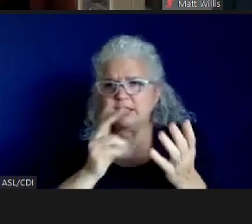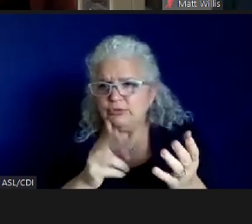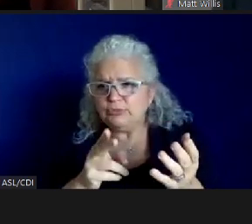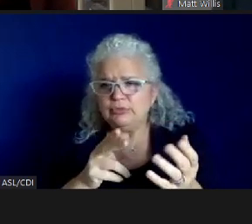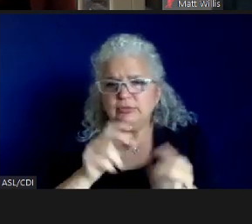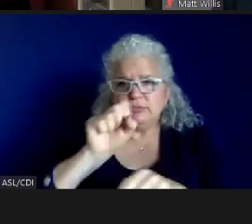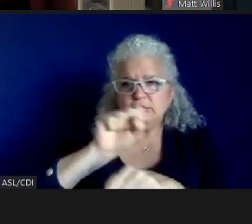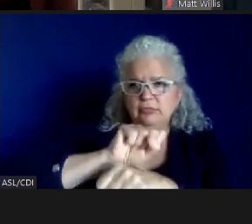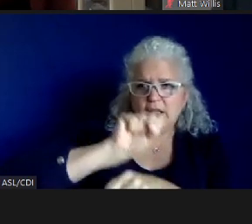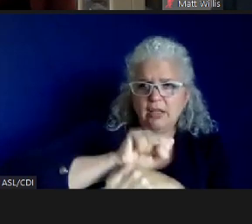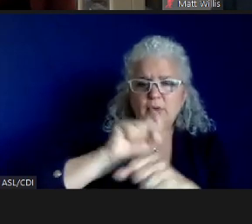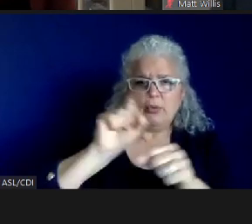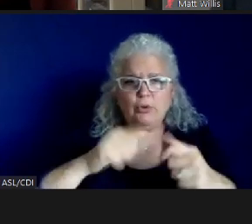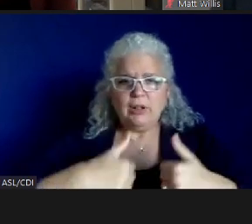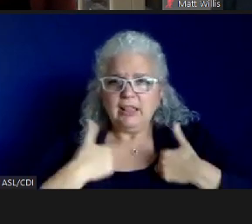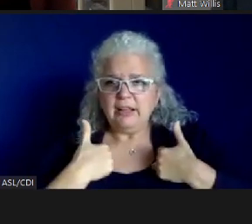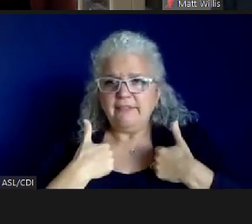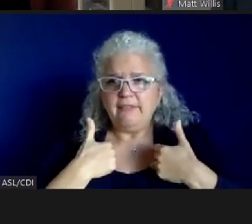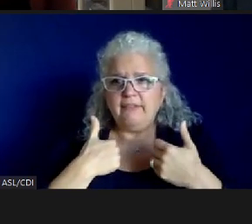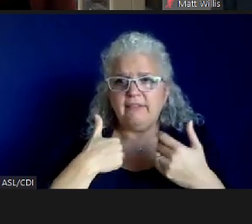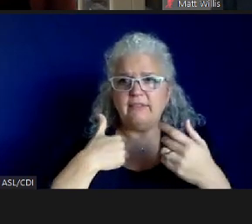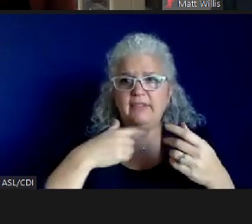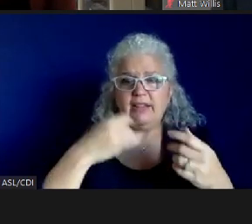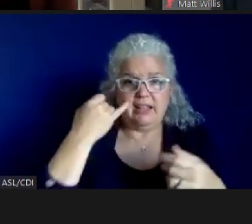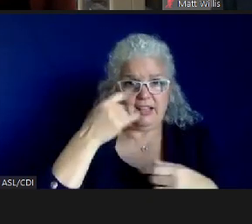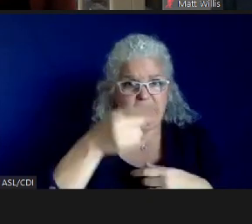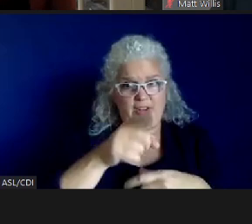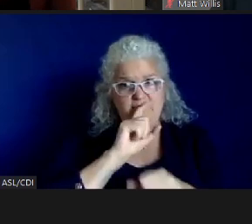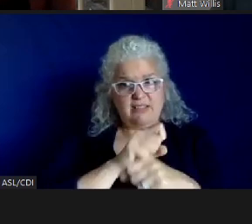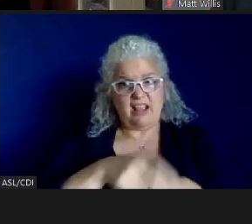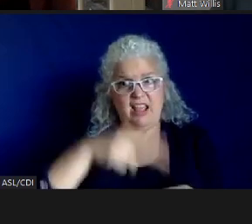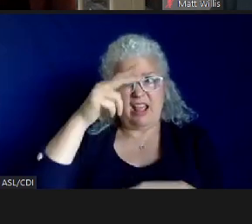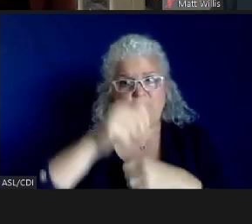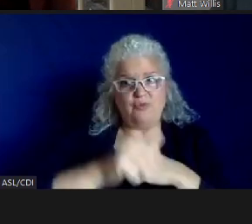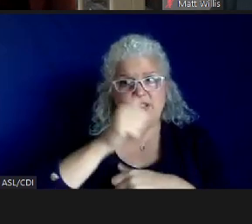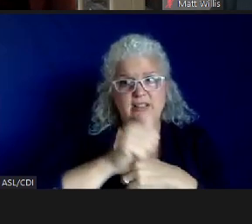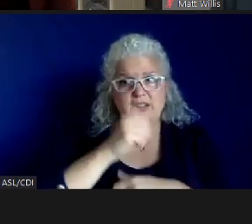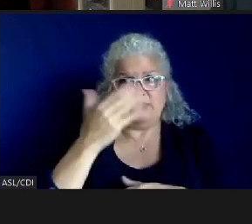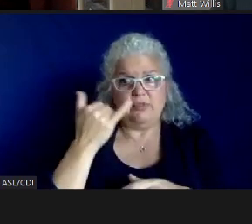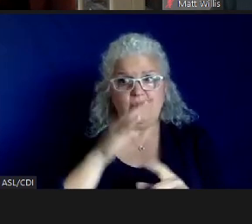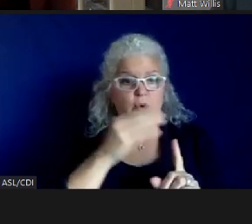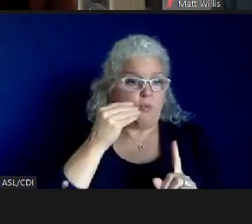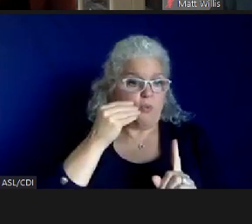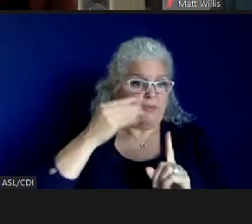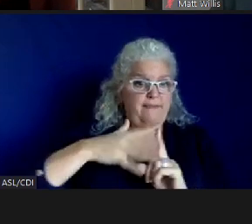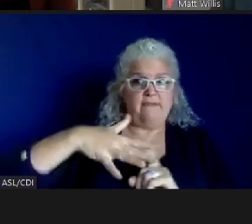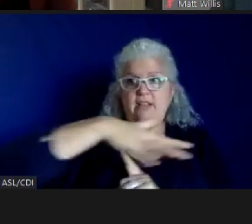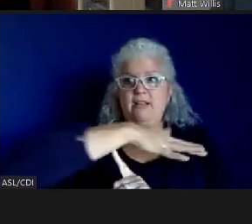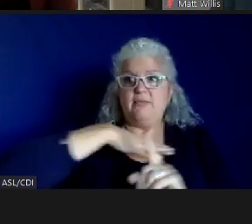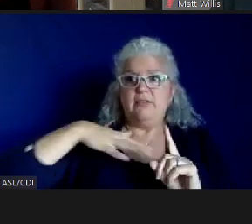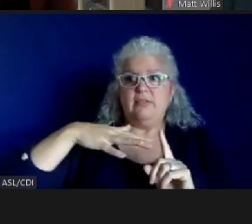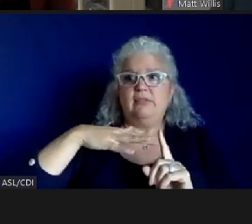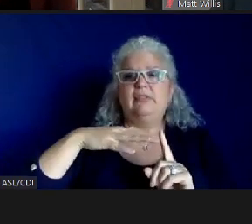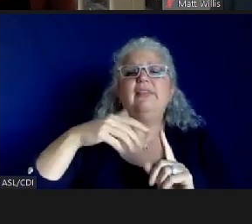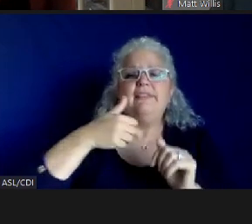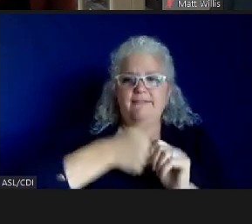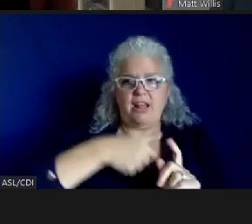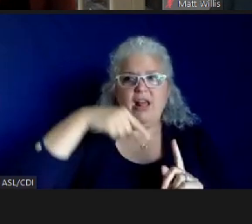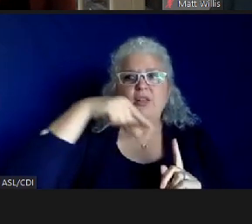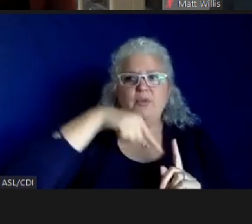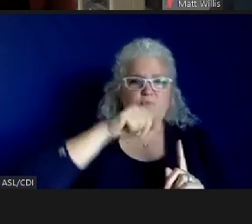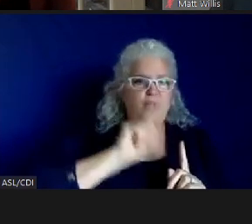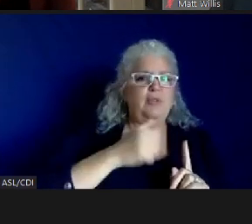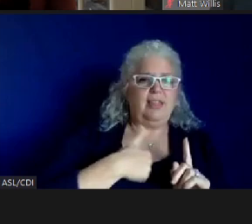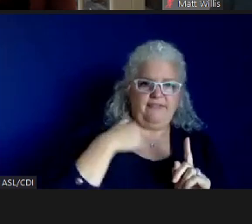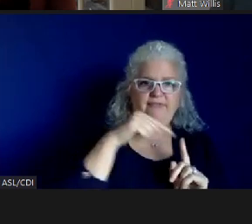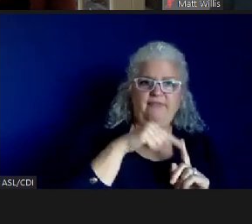upon residential status, then it's going to be the county of residence. If it's based upon occupational risk,